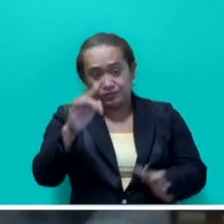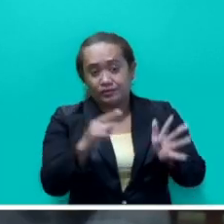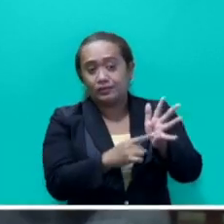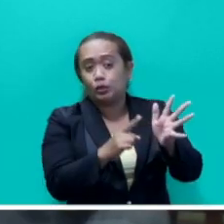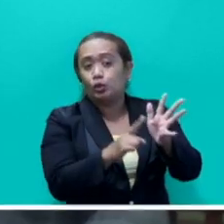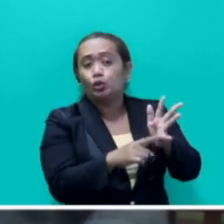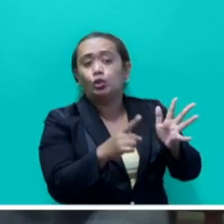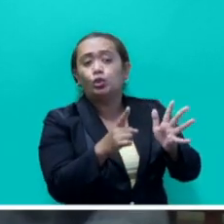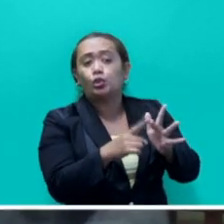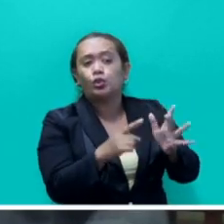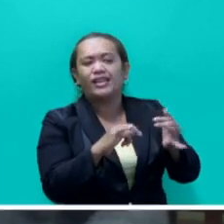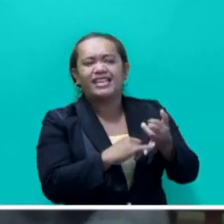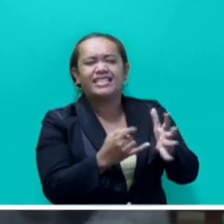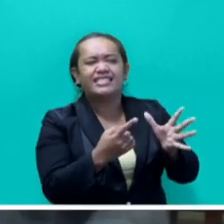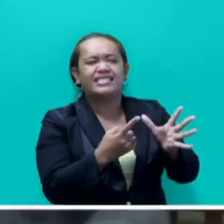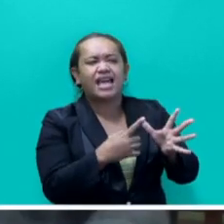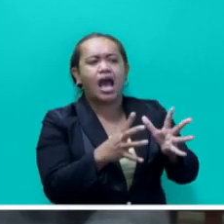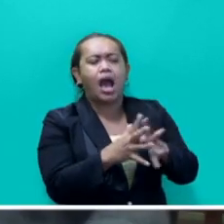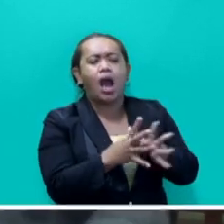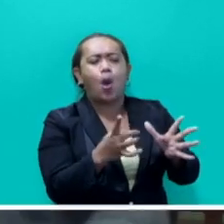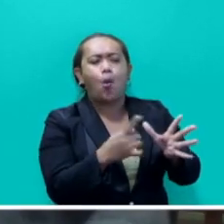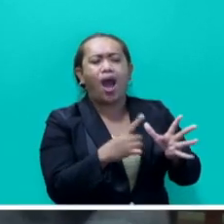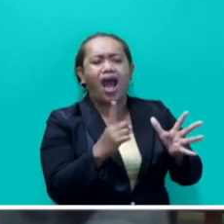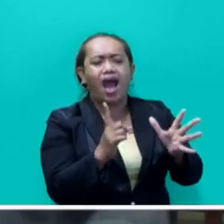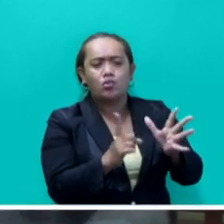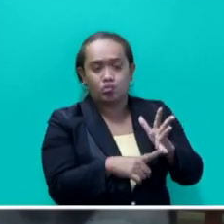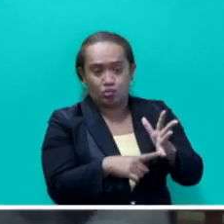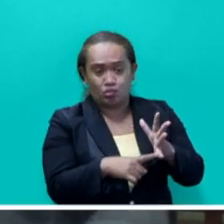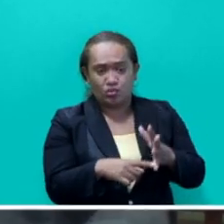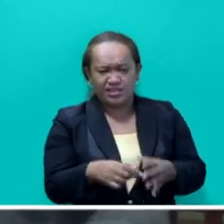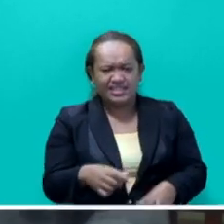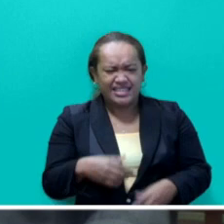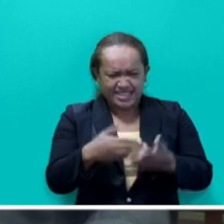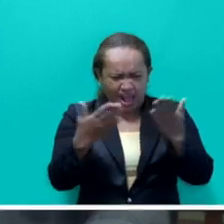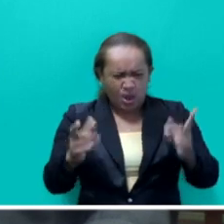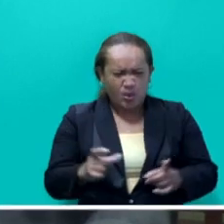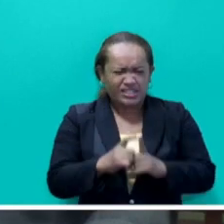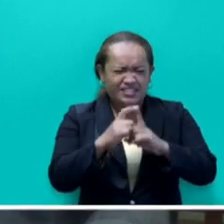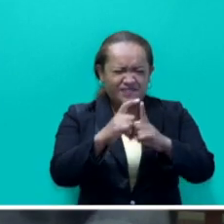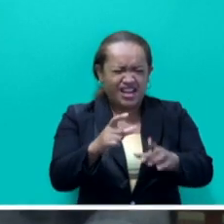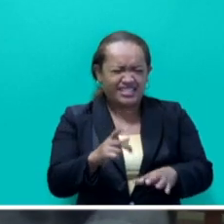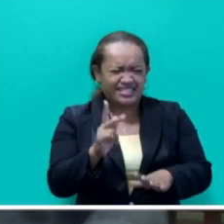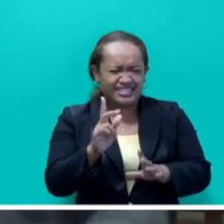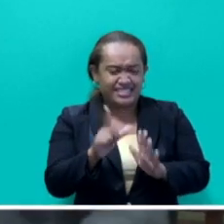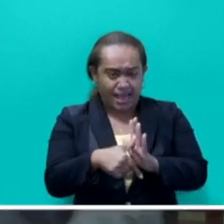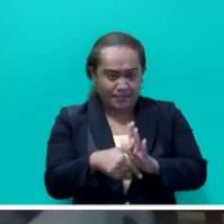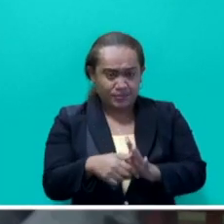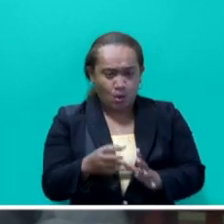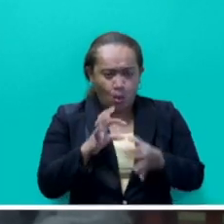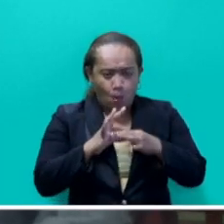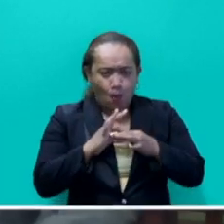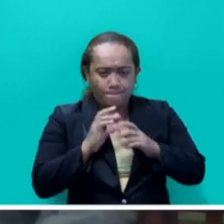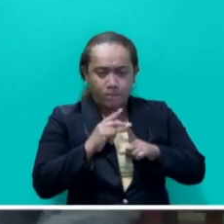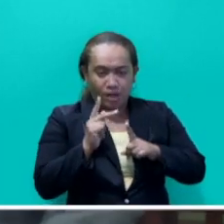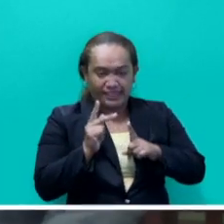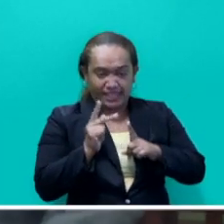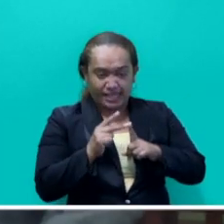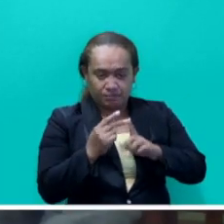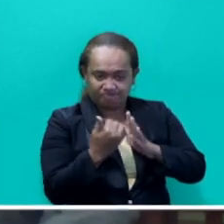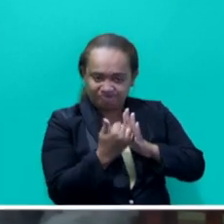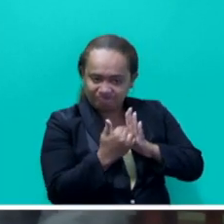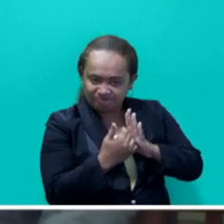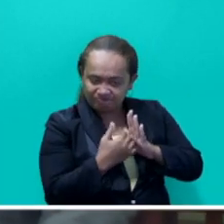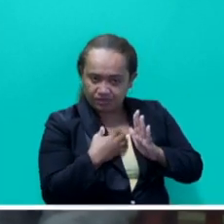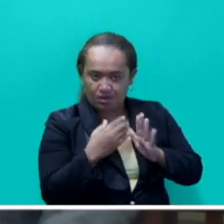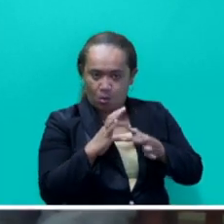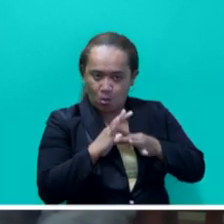because we are in a very difficult position. But and of course we have our political agendas, but then it does not